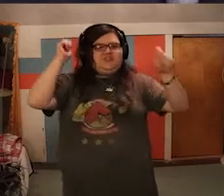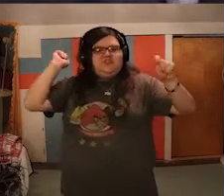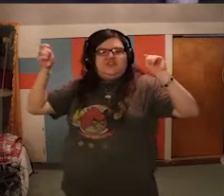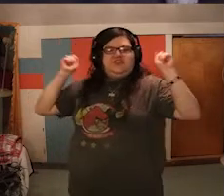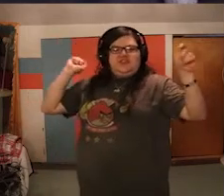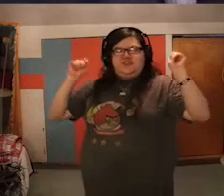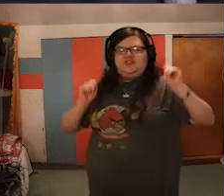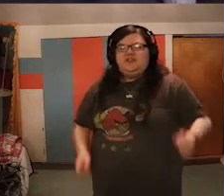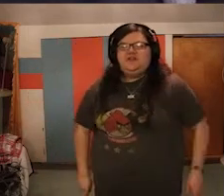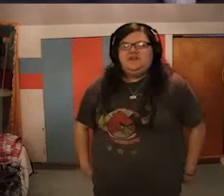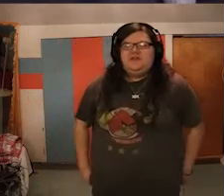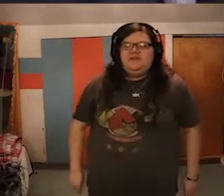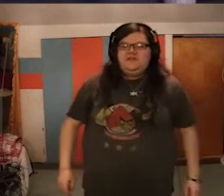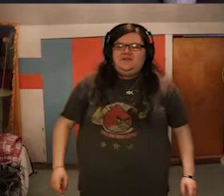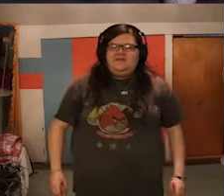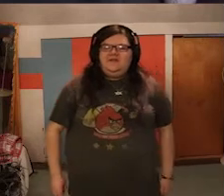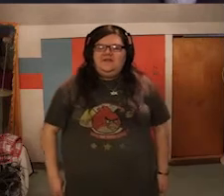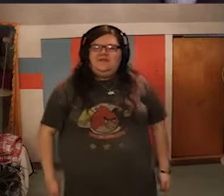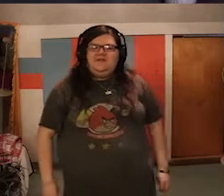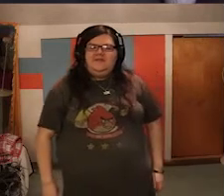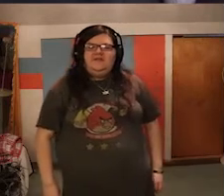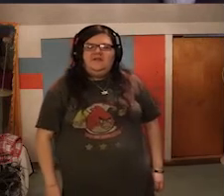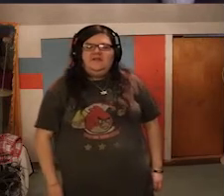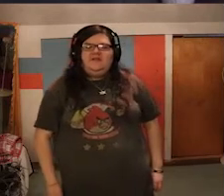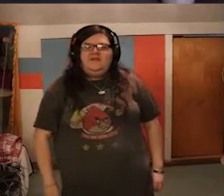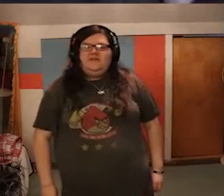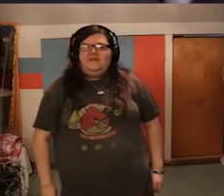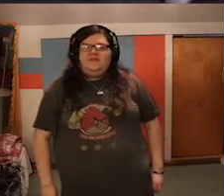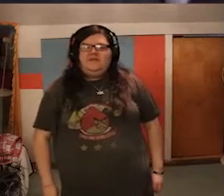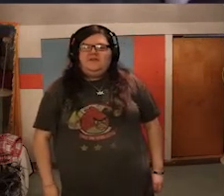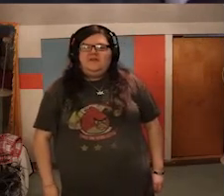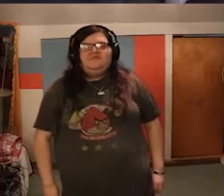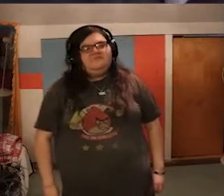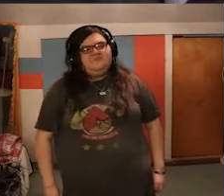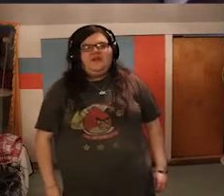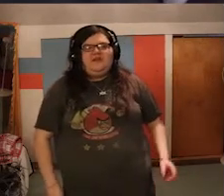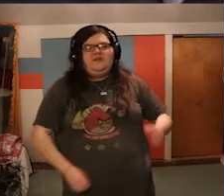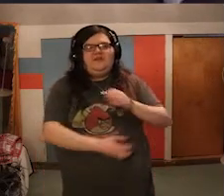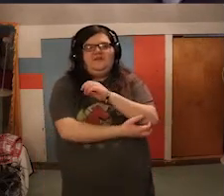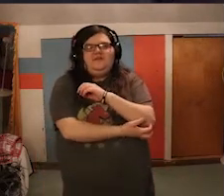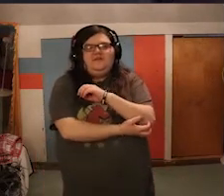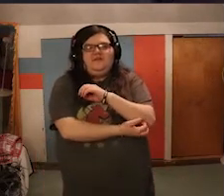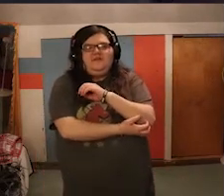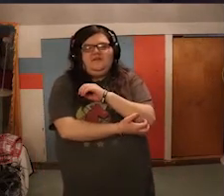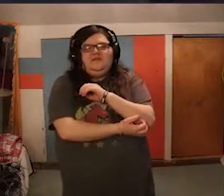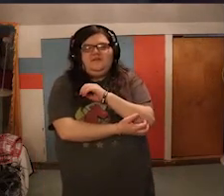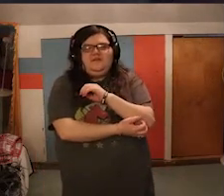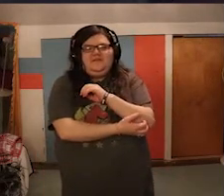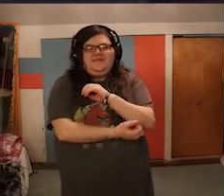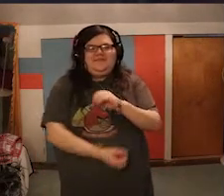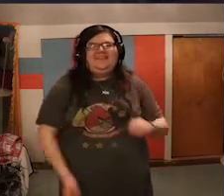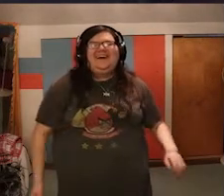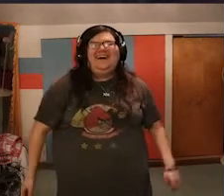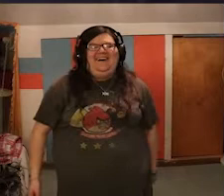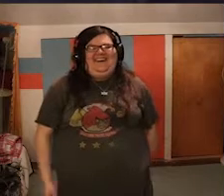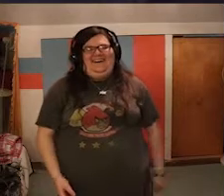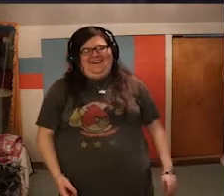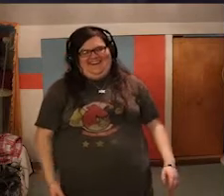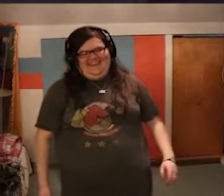And making a song using only your voice. So yeah, that's all I've got right now. Okay. It's almost like I do YouTube for a living.